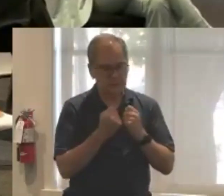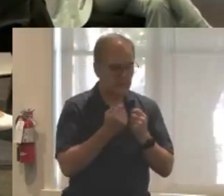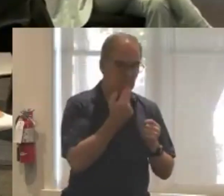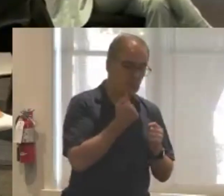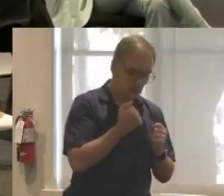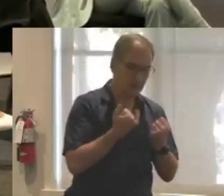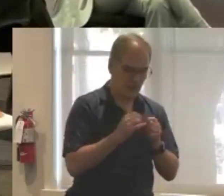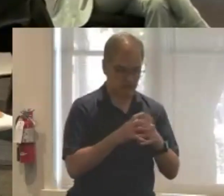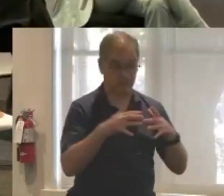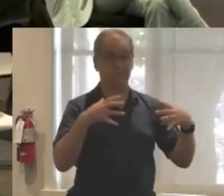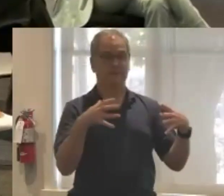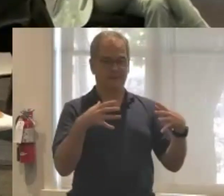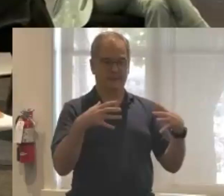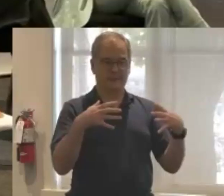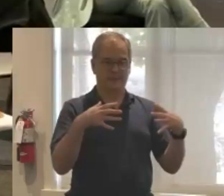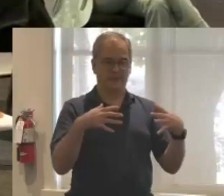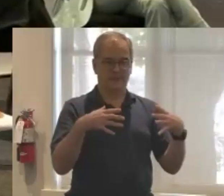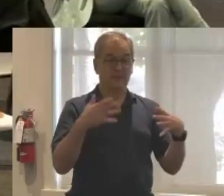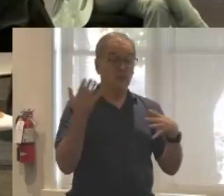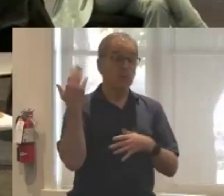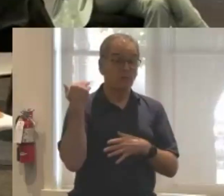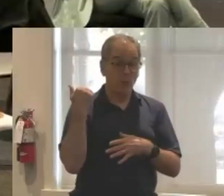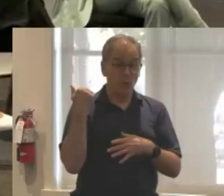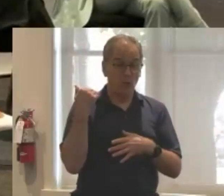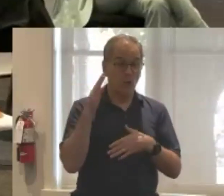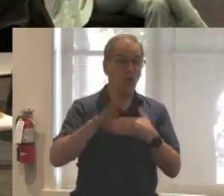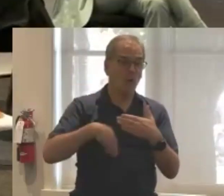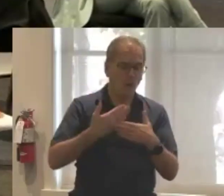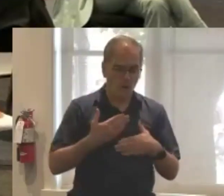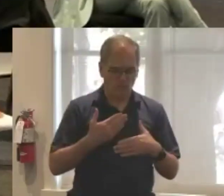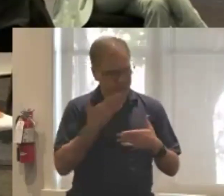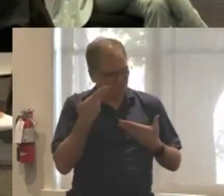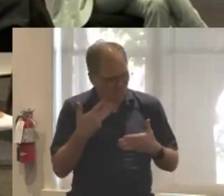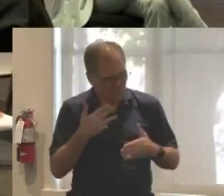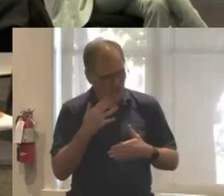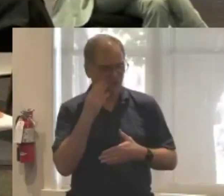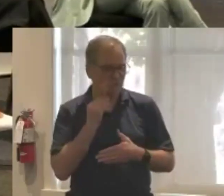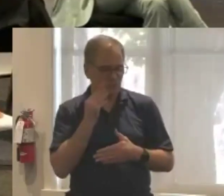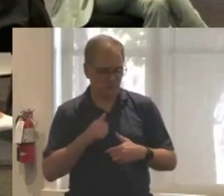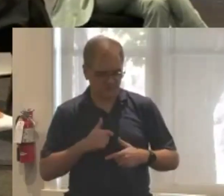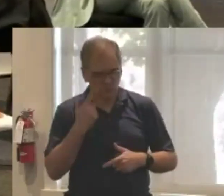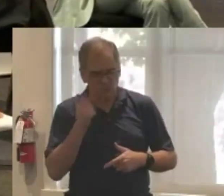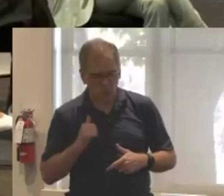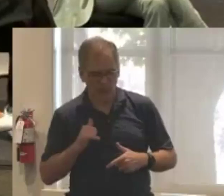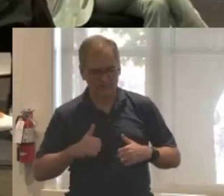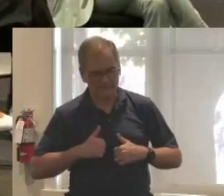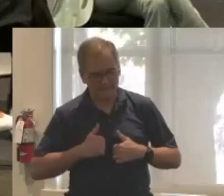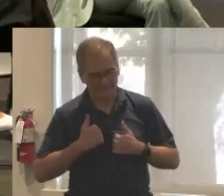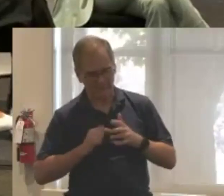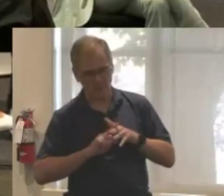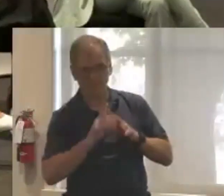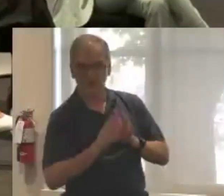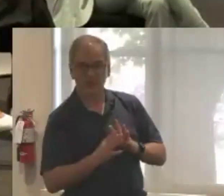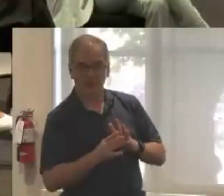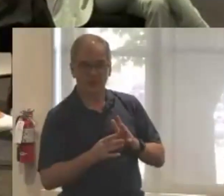large team. So not everyone comes with the lived educational or professional experience to deal with these heavy